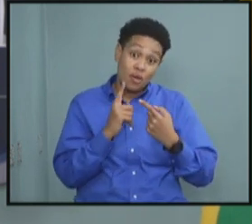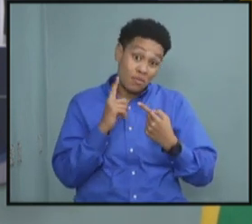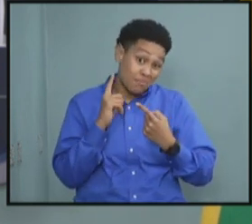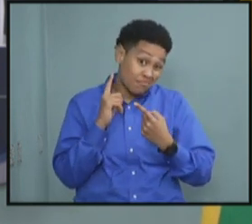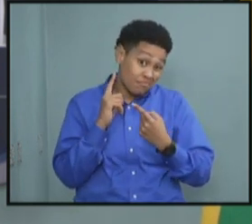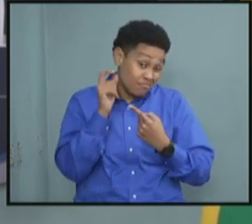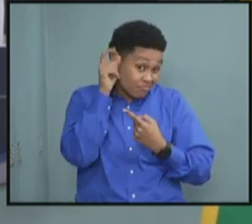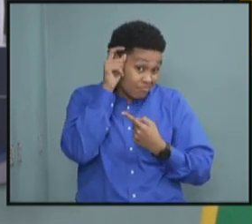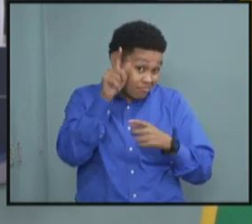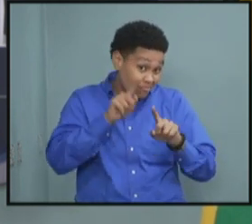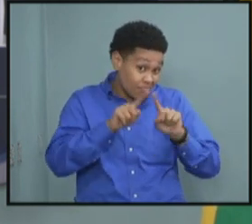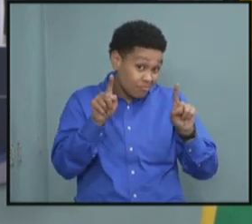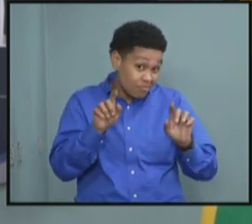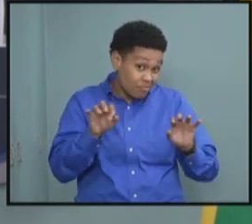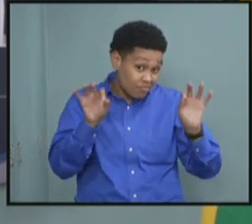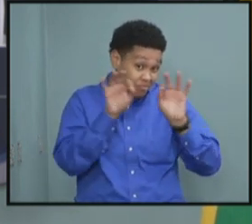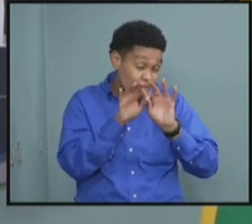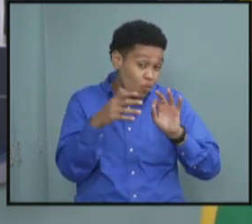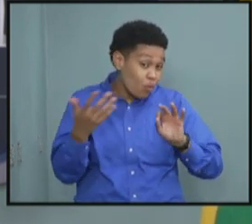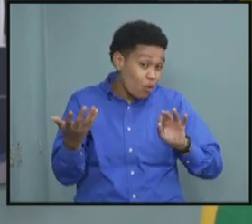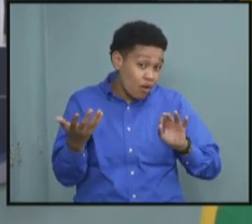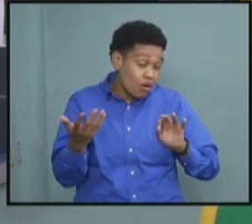important to